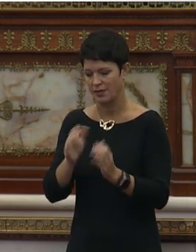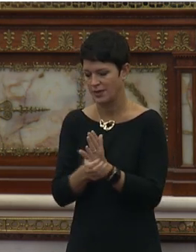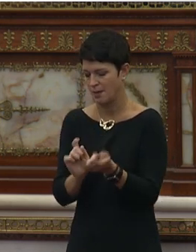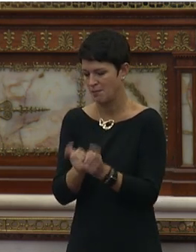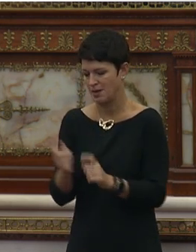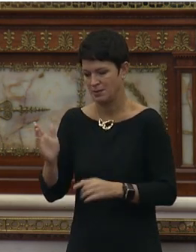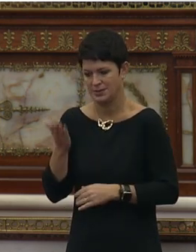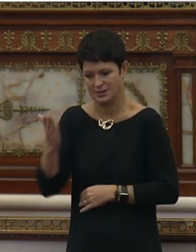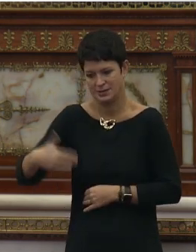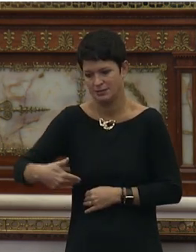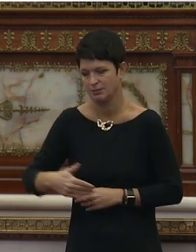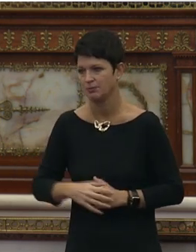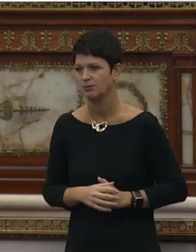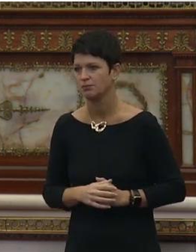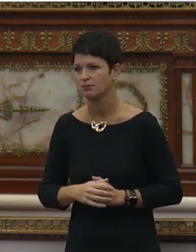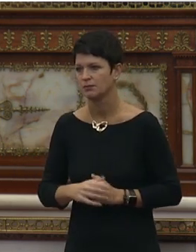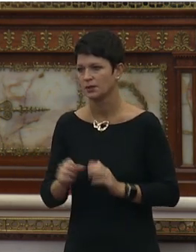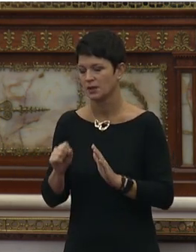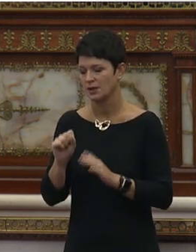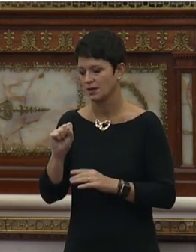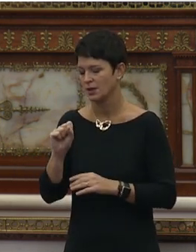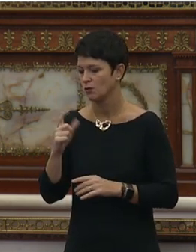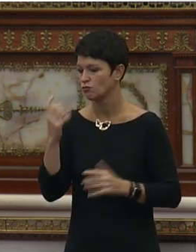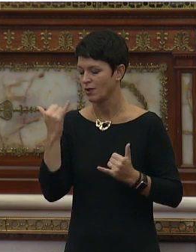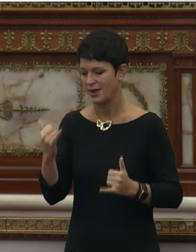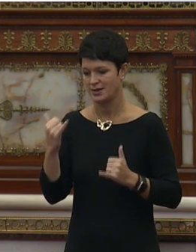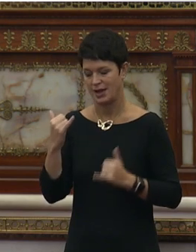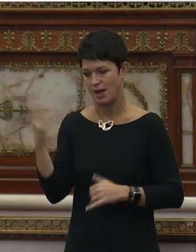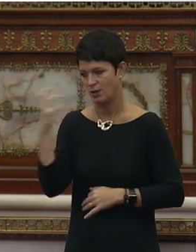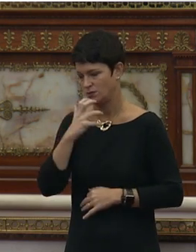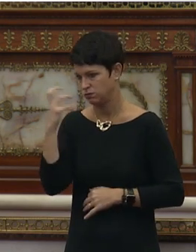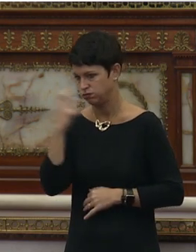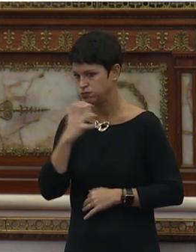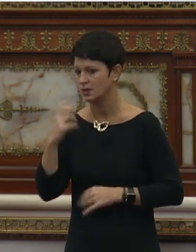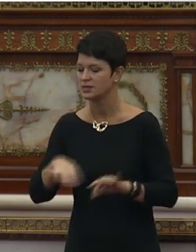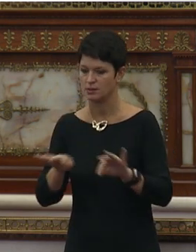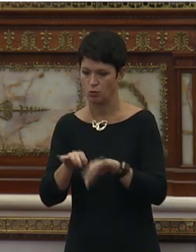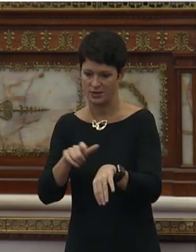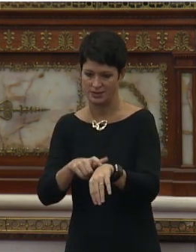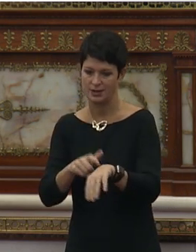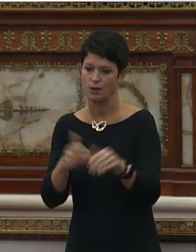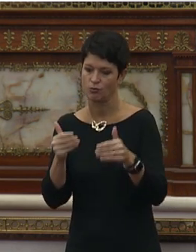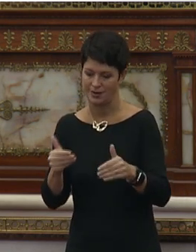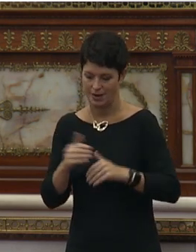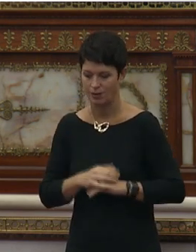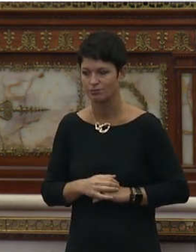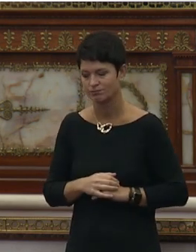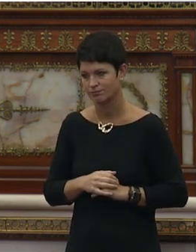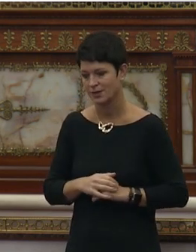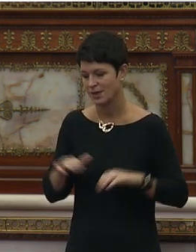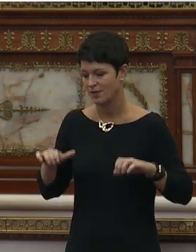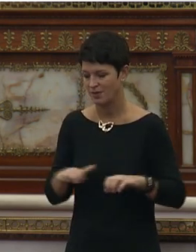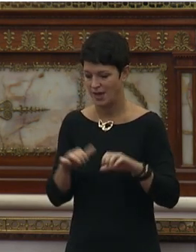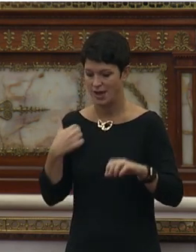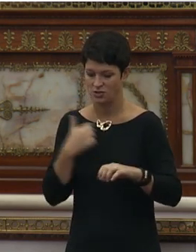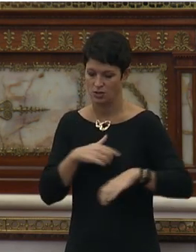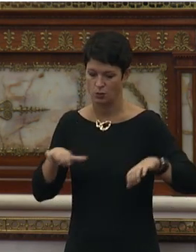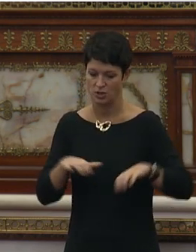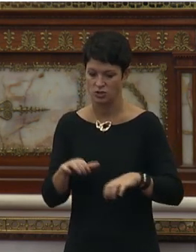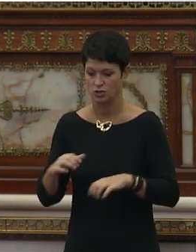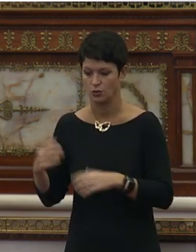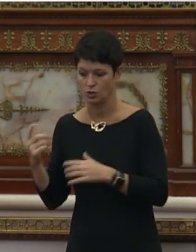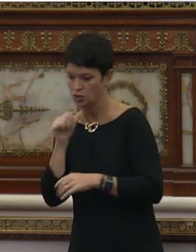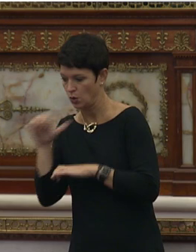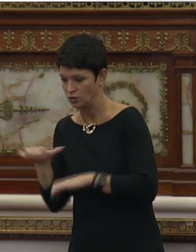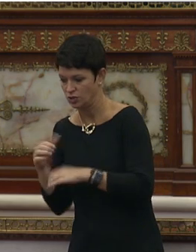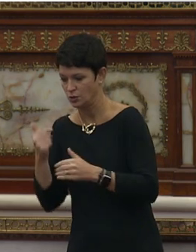amendments. The stakes are unfathomably high in this moment. The action that we take or don't take